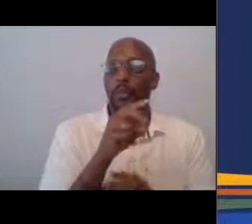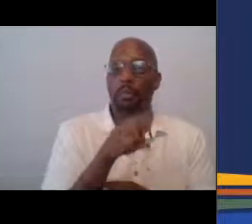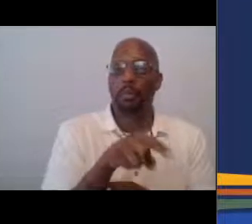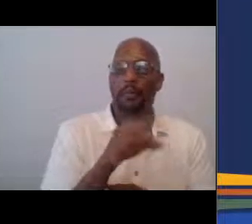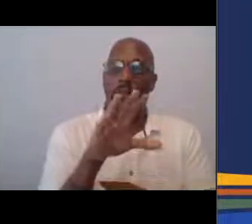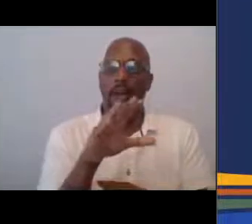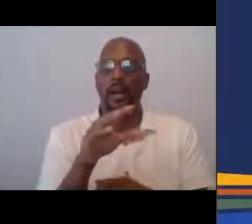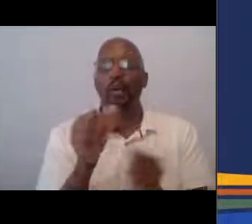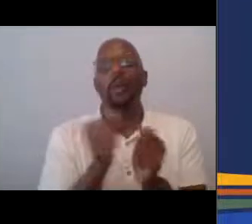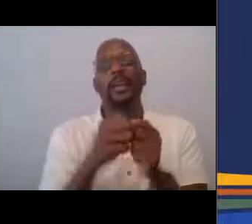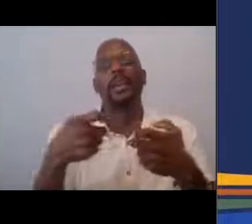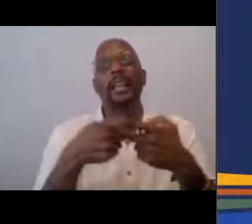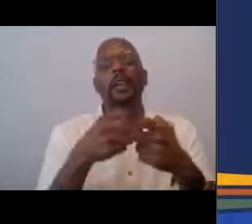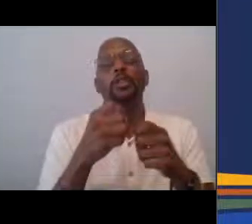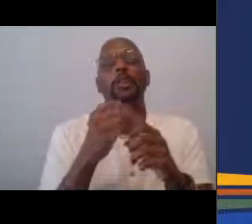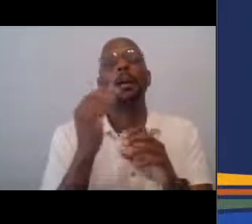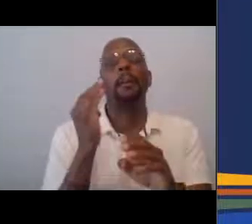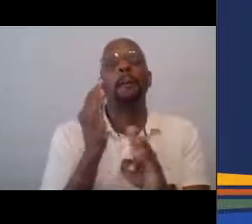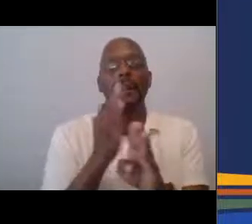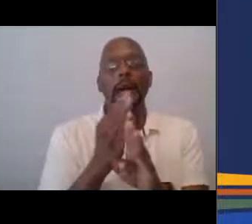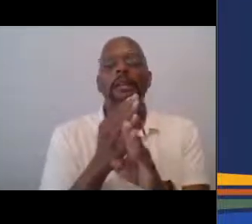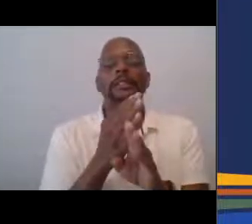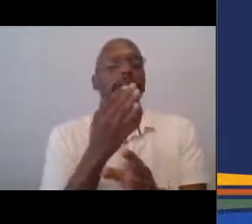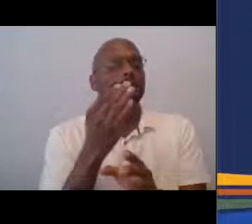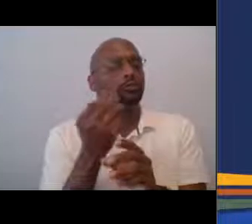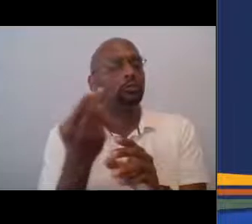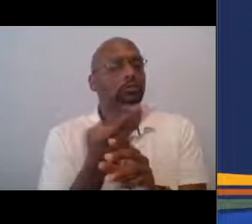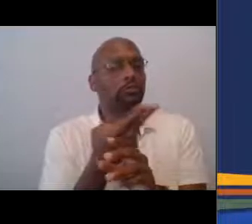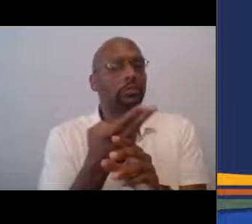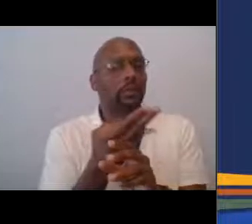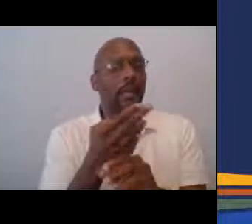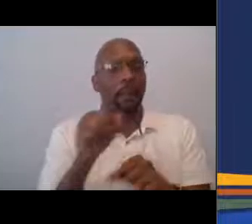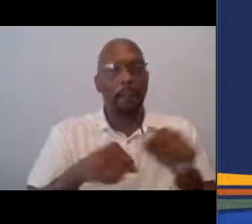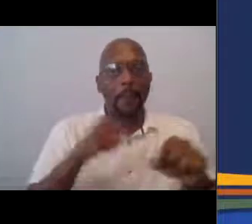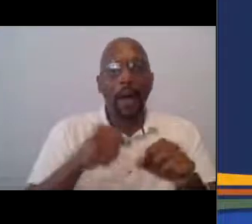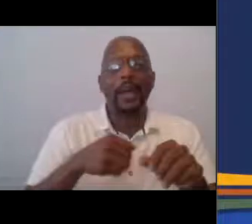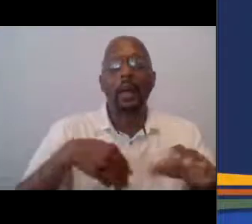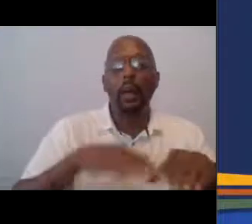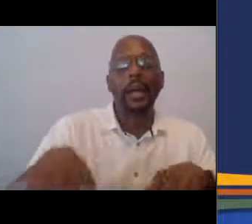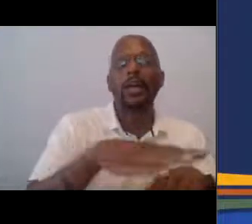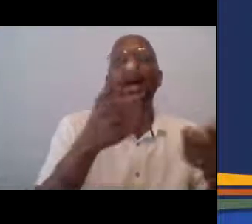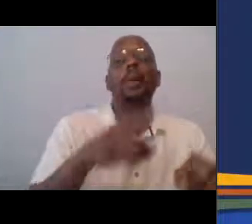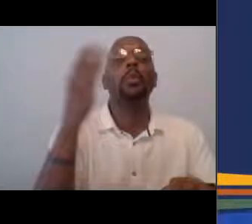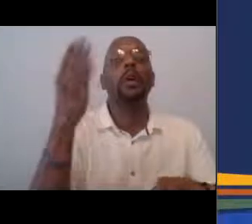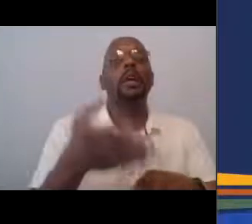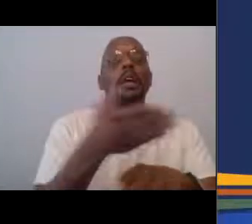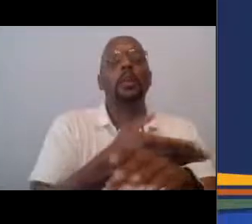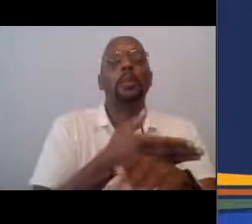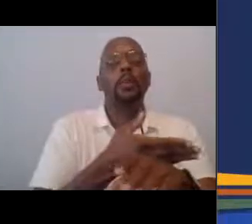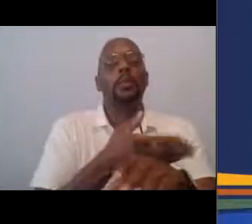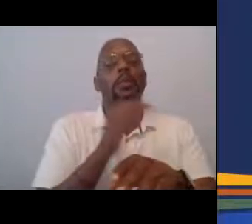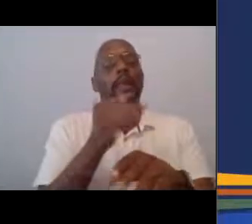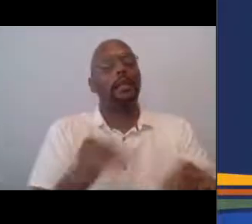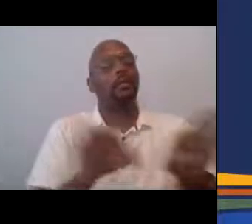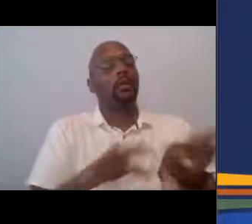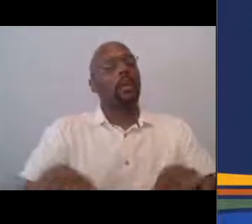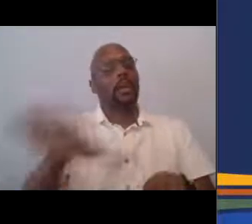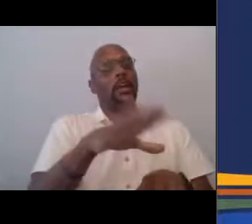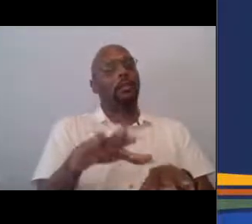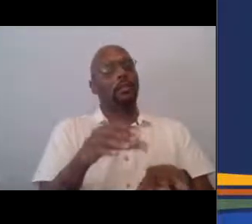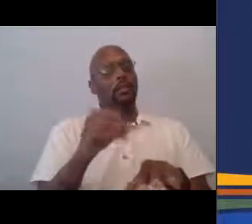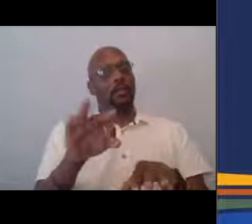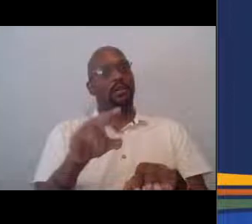bus improvements, the zero emission vehicle infrastructure, and the bike and pedestrian improvements, will help us complete this critical corridor that is of